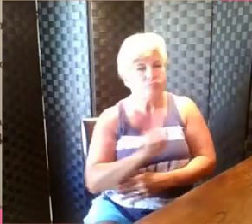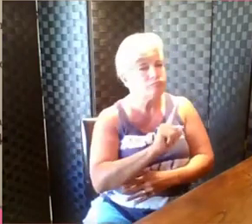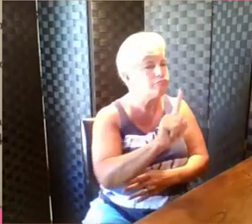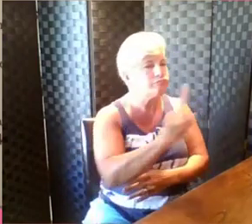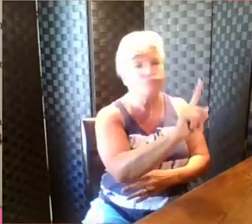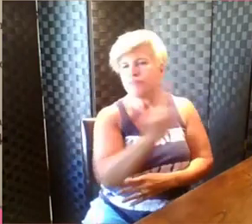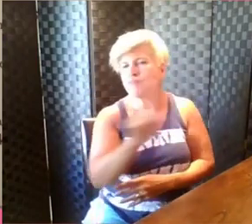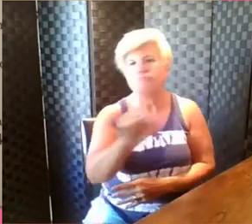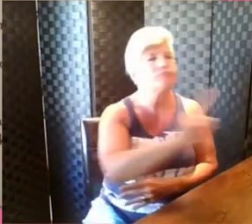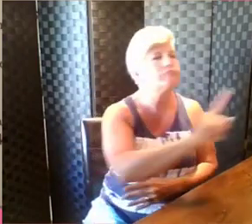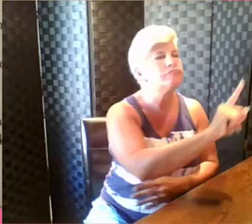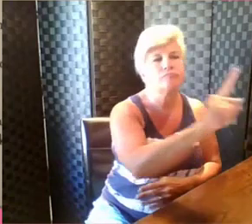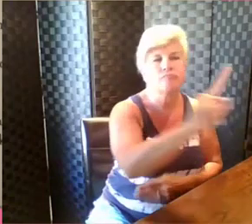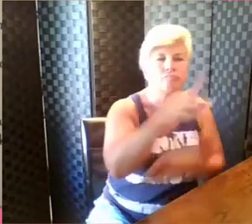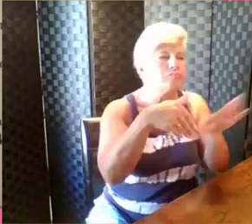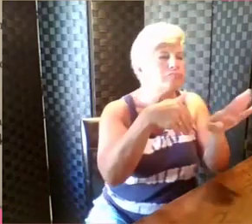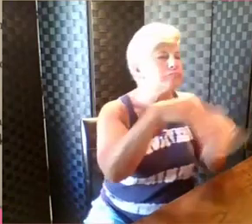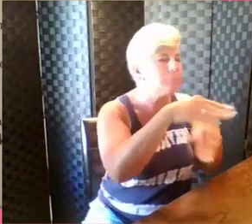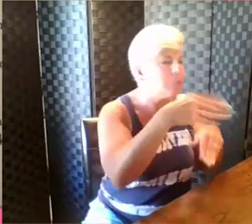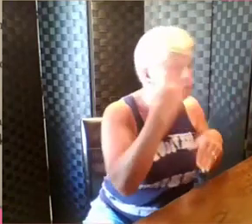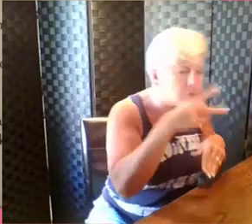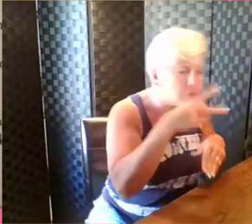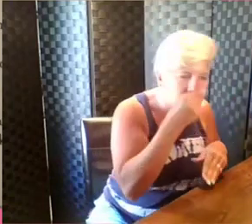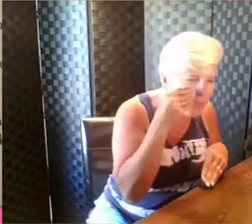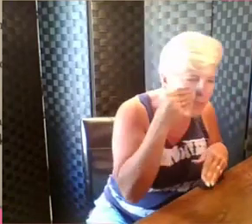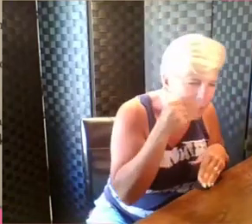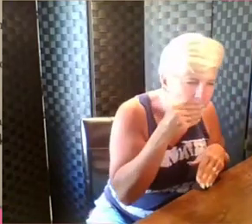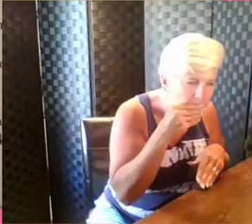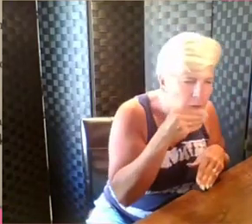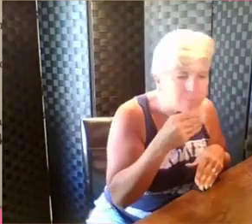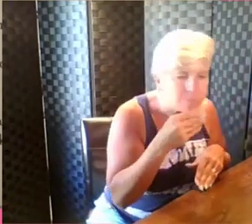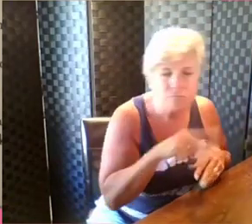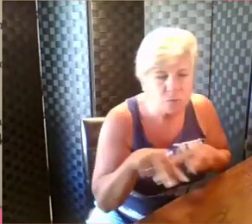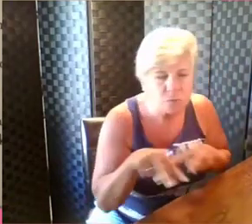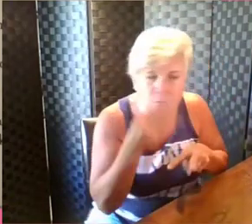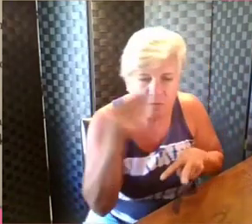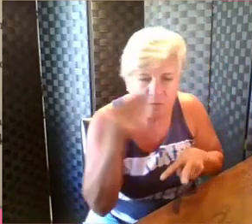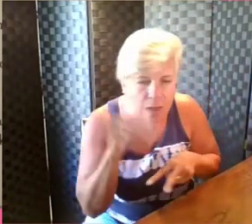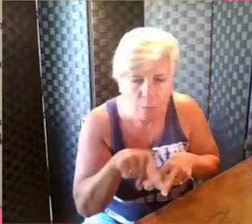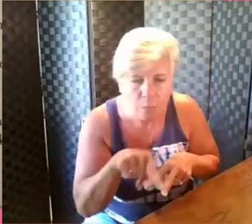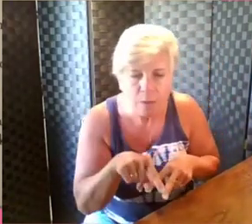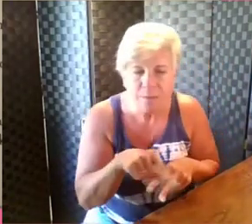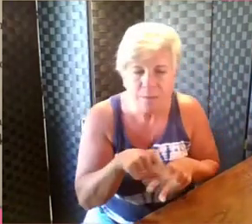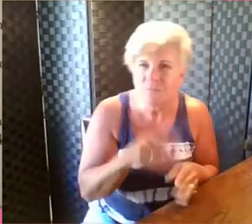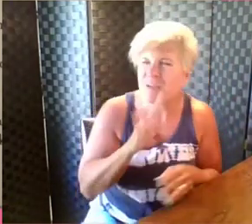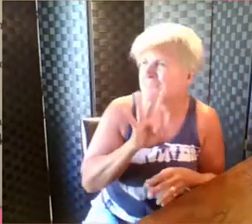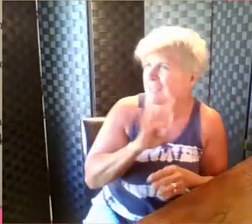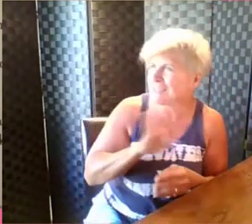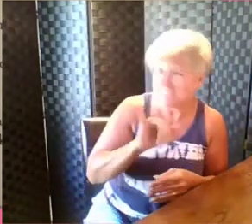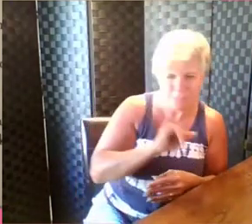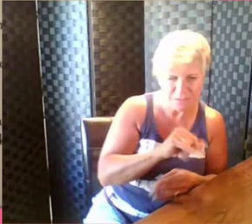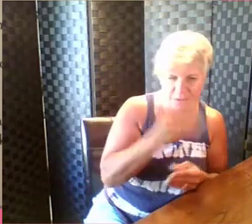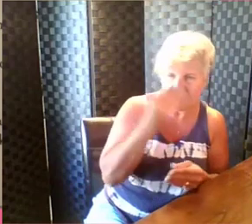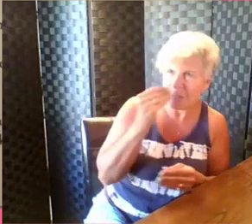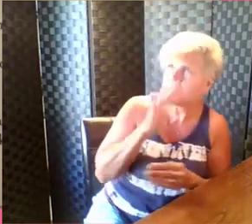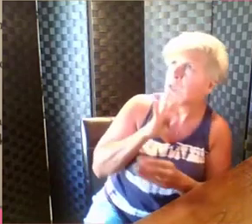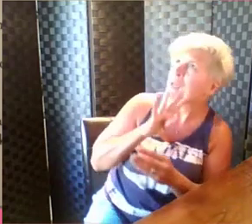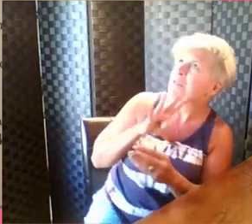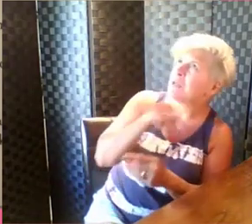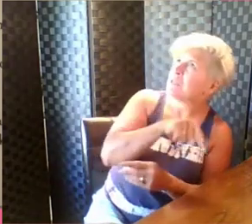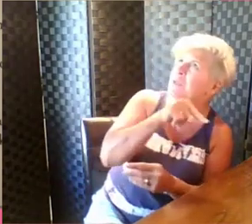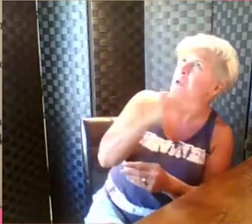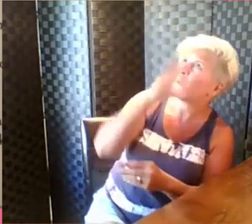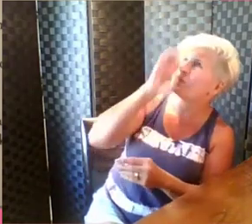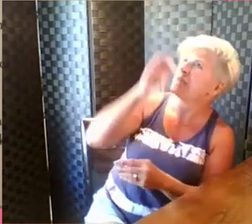flower. Chrysanthemum, chrysanthemum, chrysanthemum, the flower seemed to say. That morning, the students